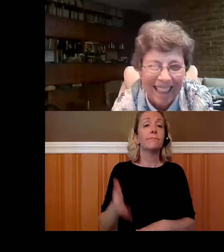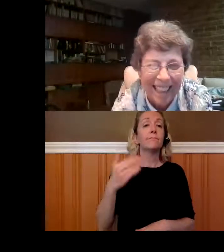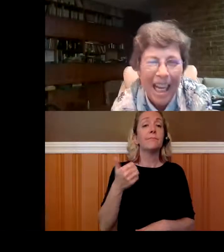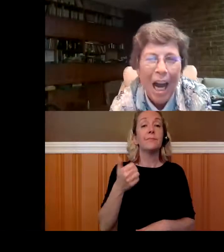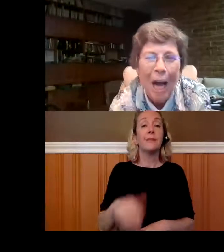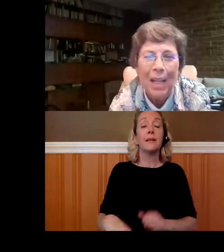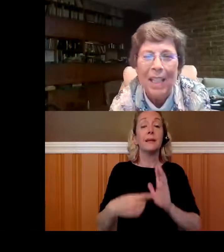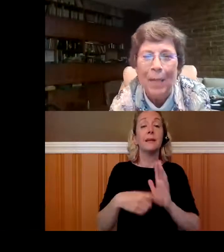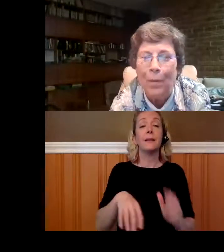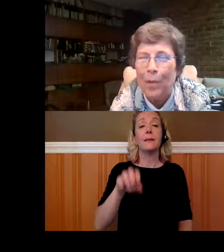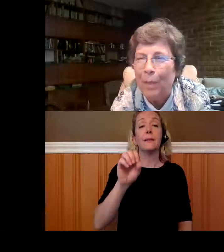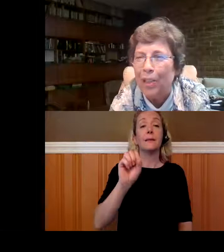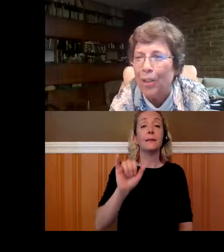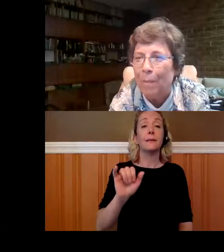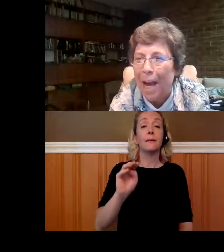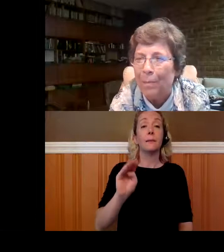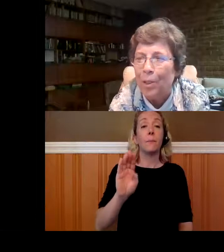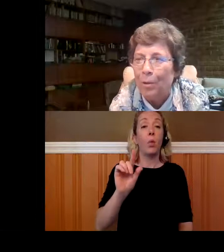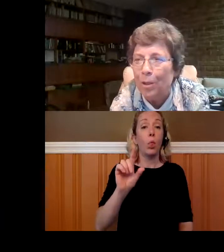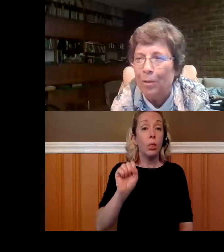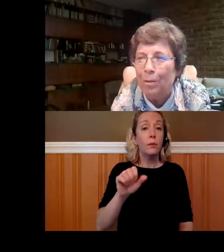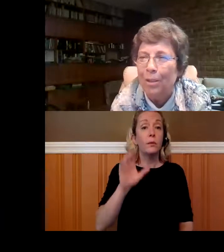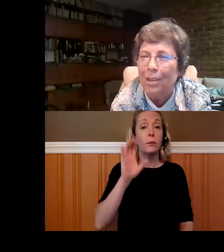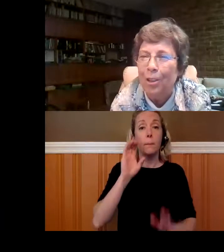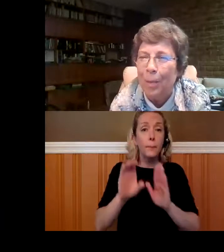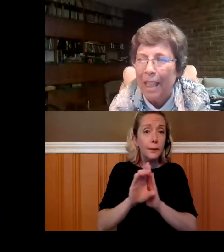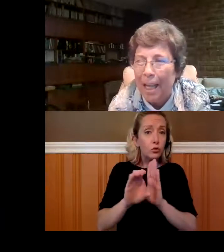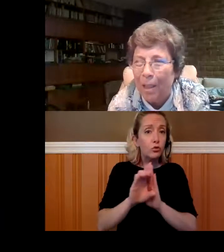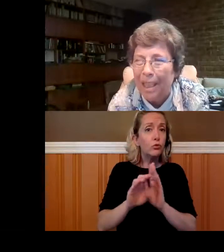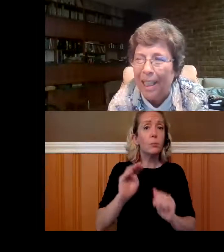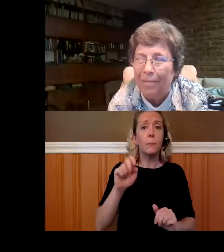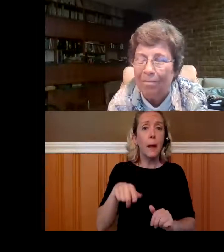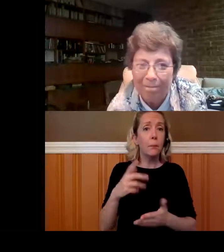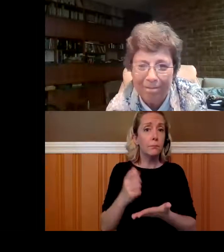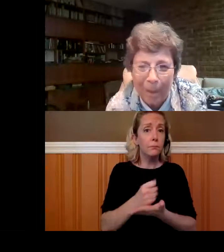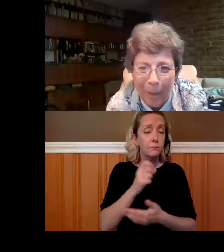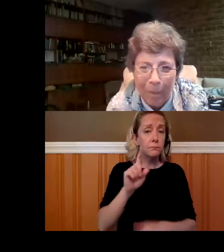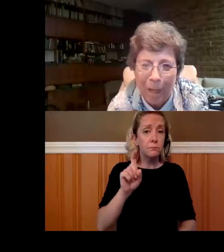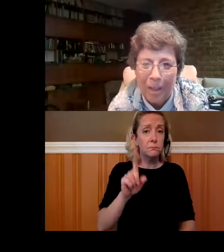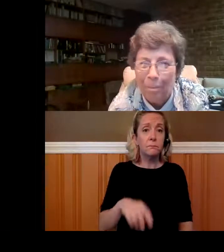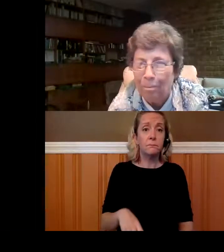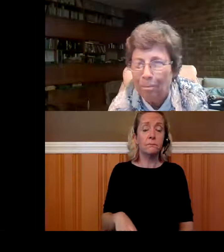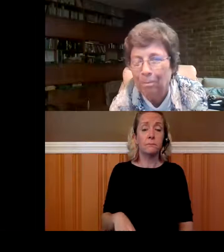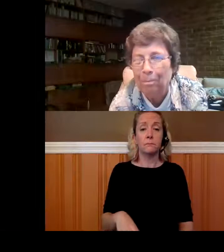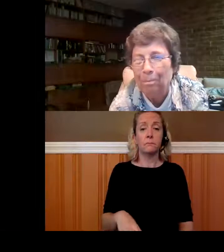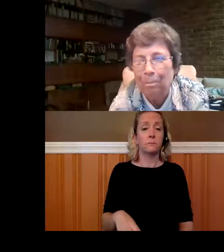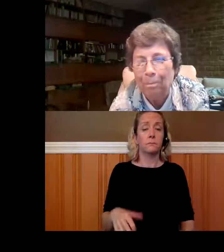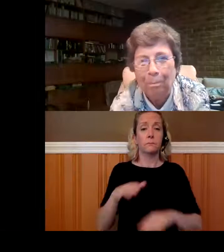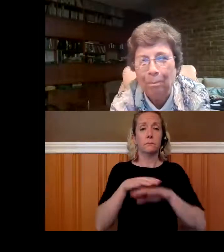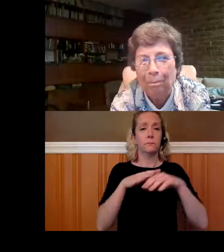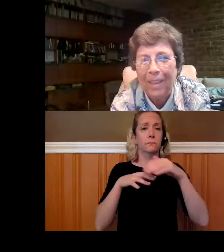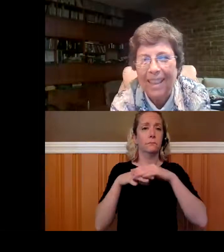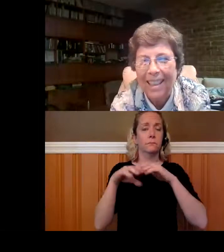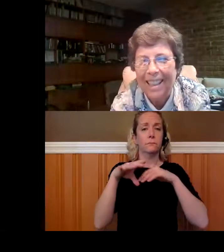pictures, map to communicate with the people around him? Well, he knew the I really size of didn't the see battery. one.